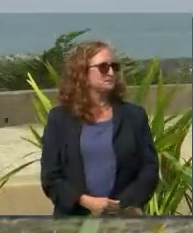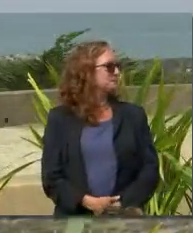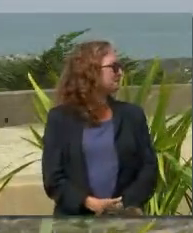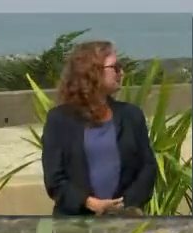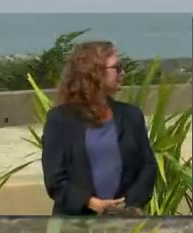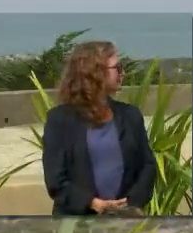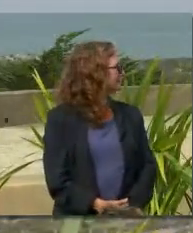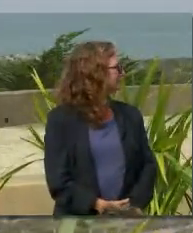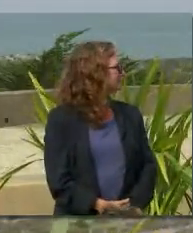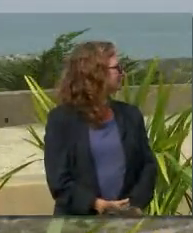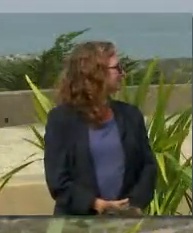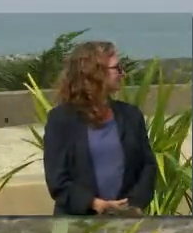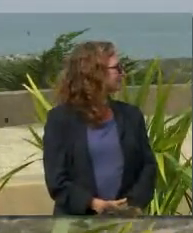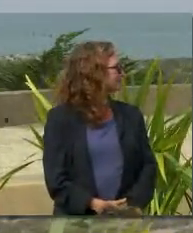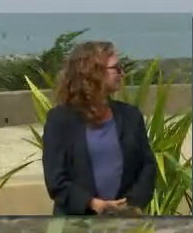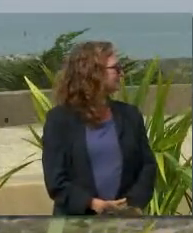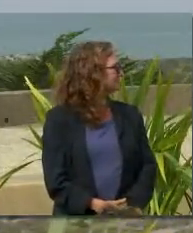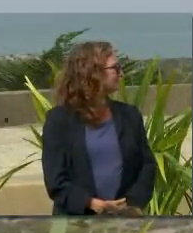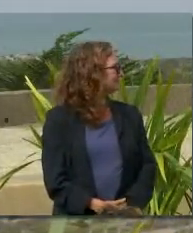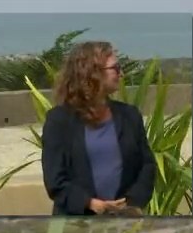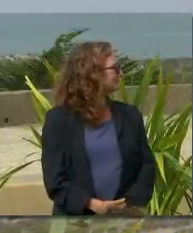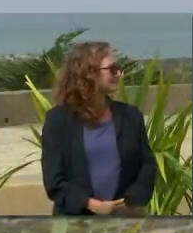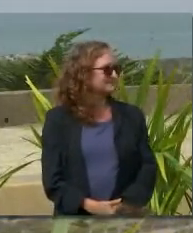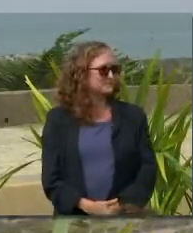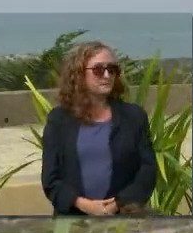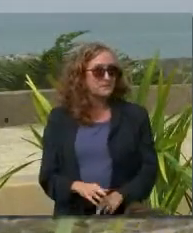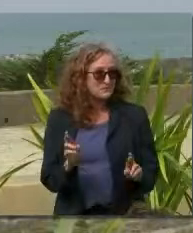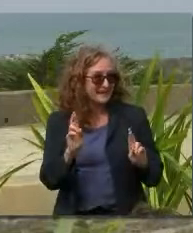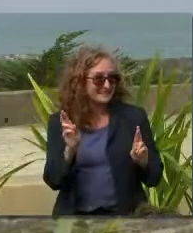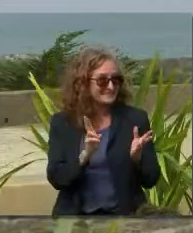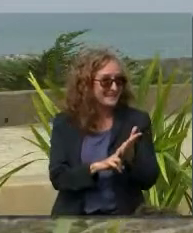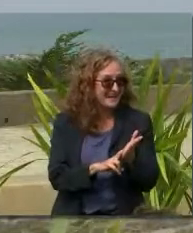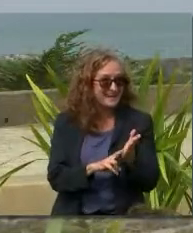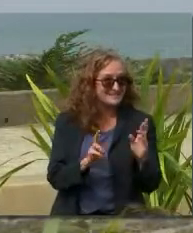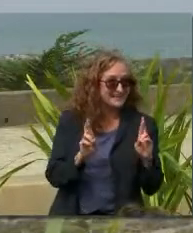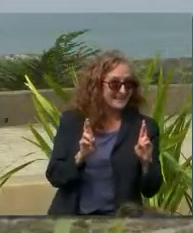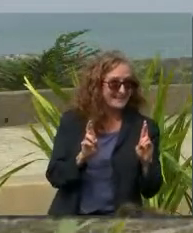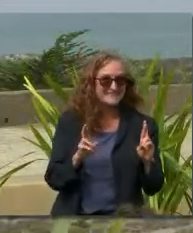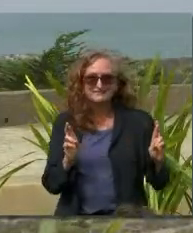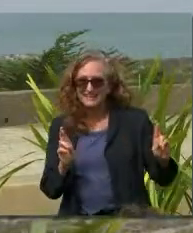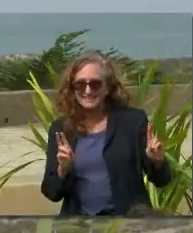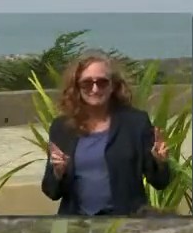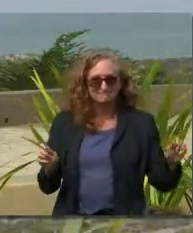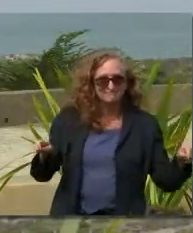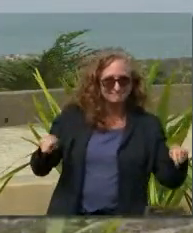Okay, we're signing, right? All right. I'm signing. ready? You're I'm signing? I'm ready. How